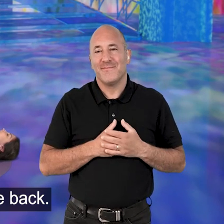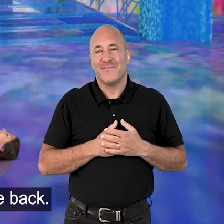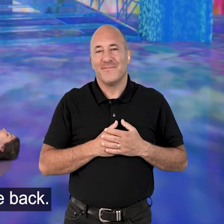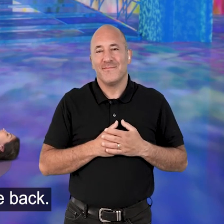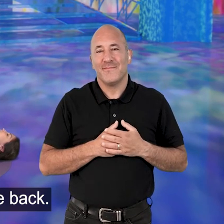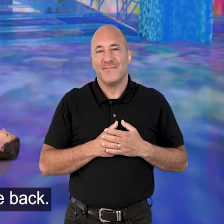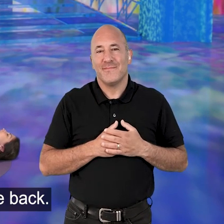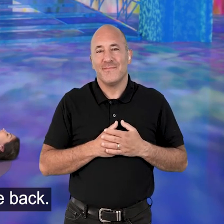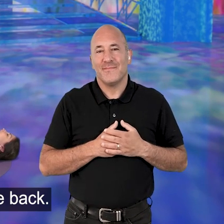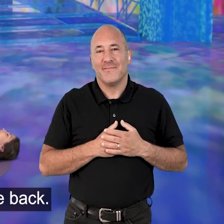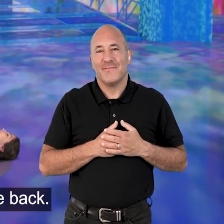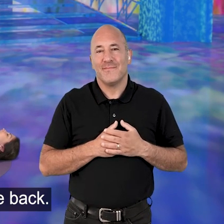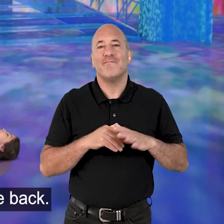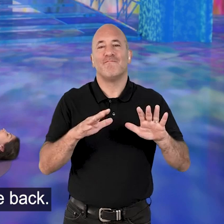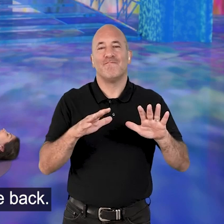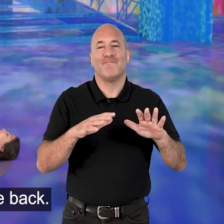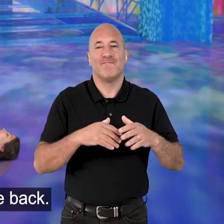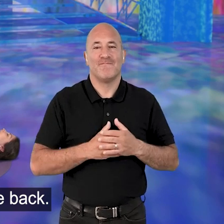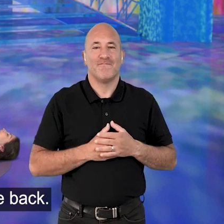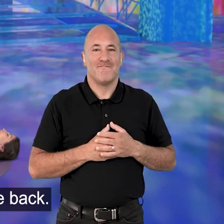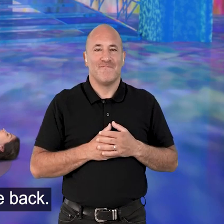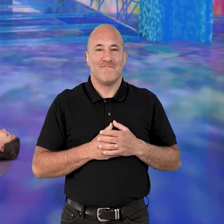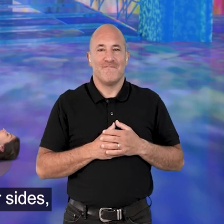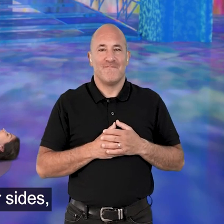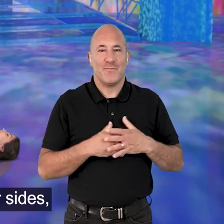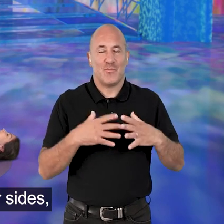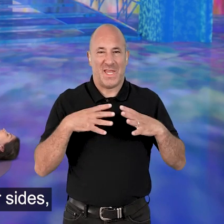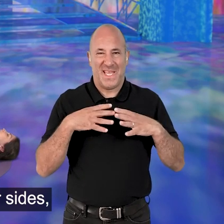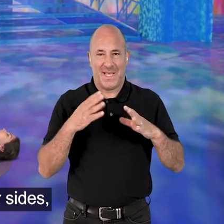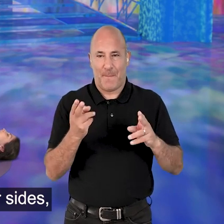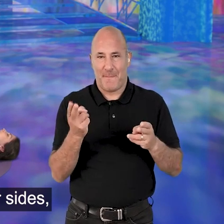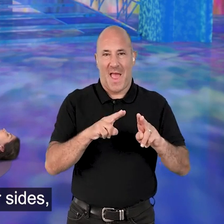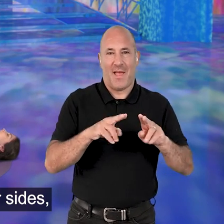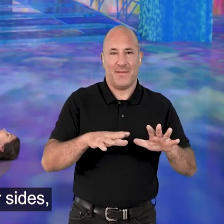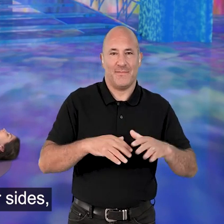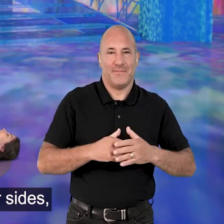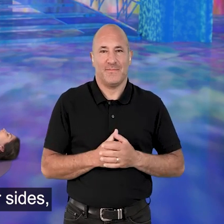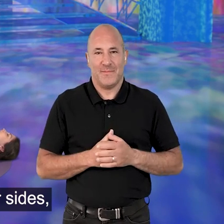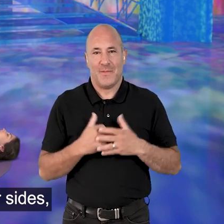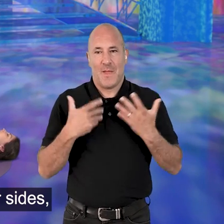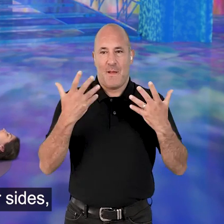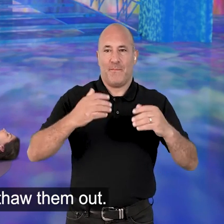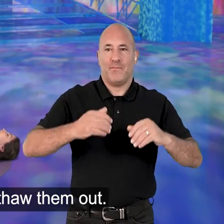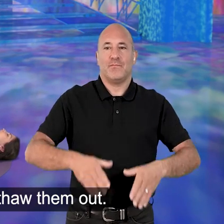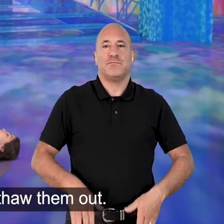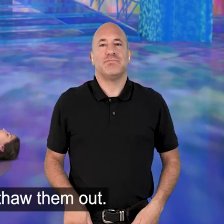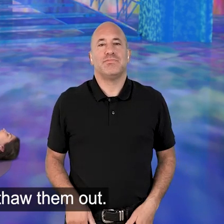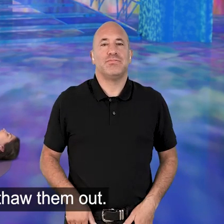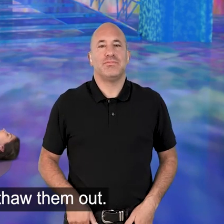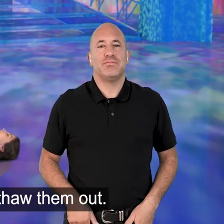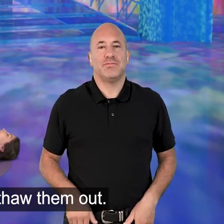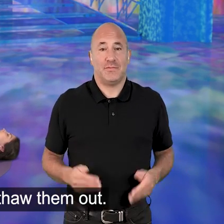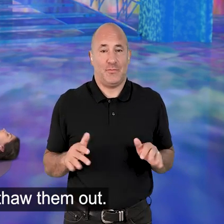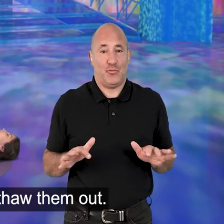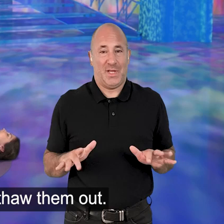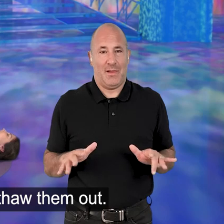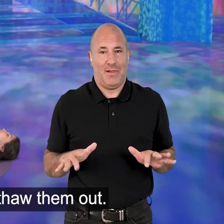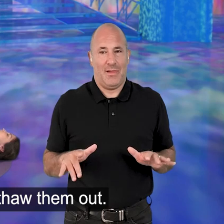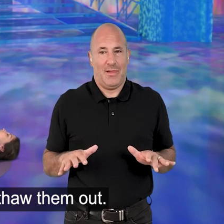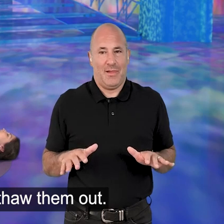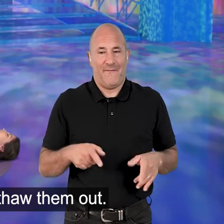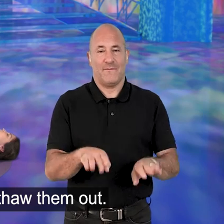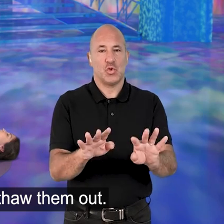Now it's time to slowly come back. We take our arms down by our sides and wiggle our fingers and